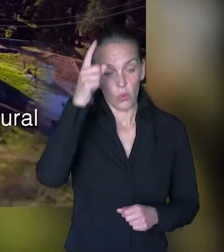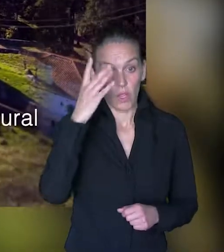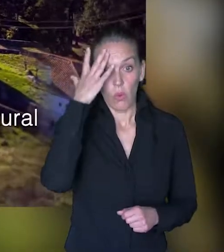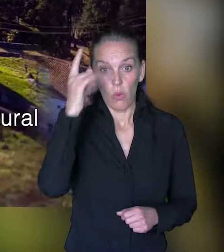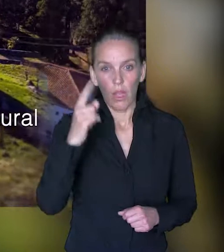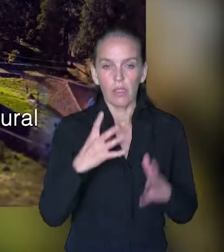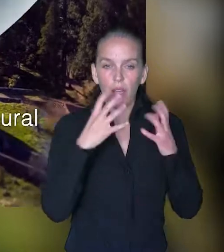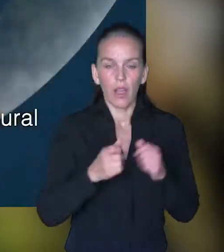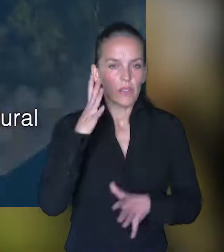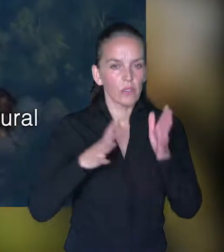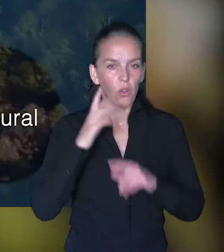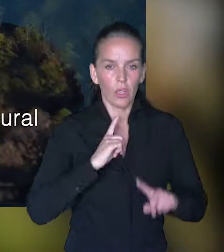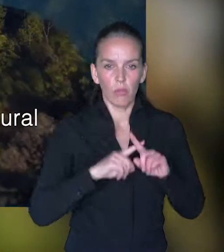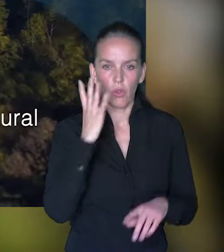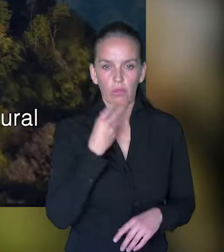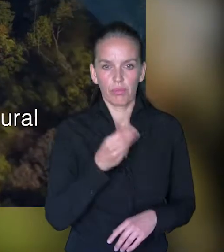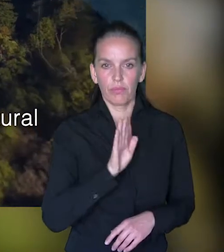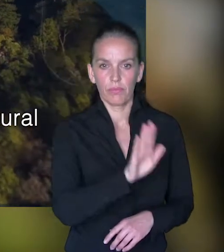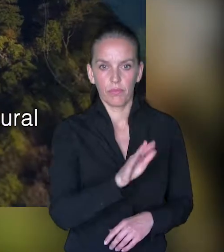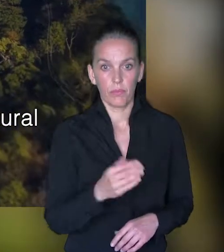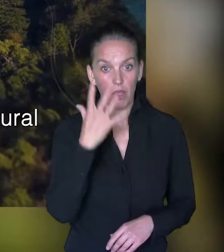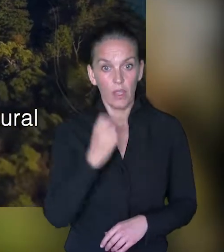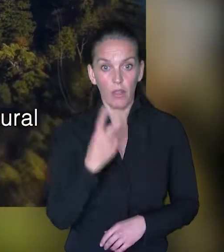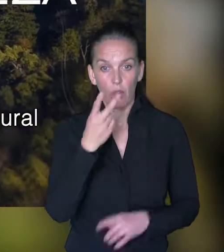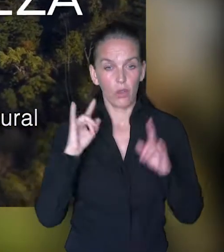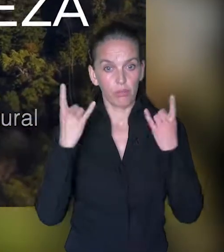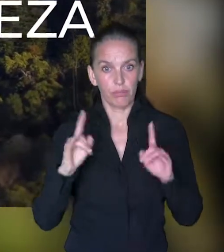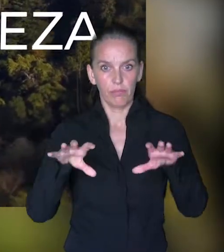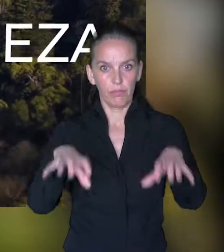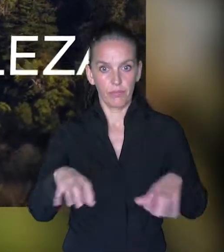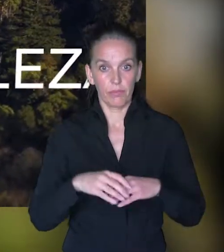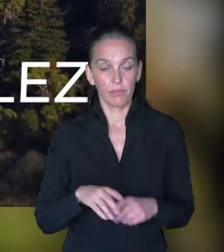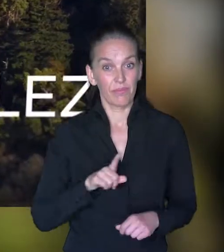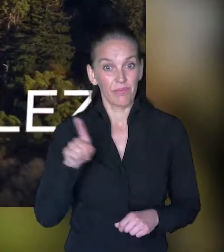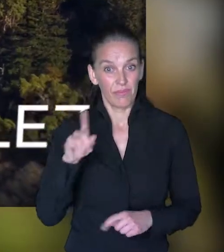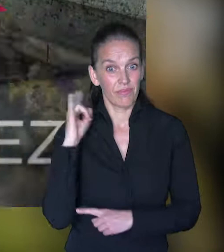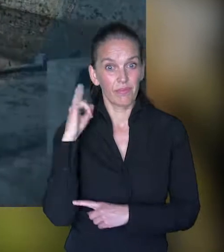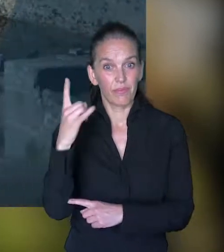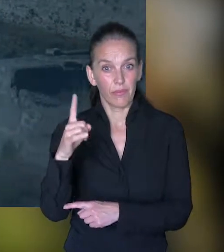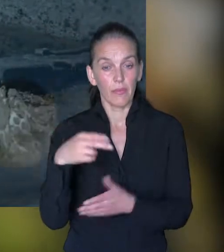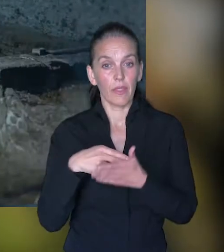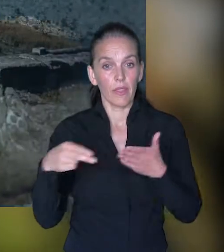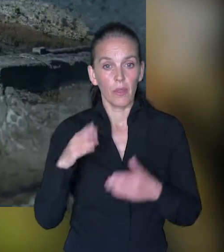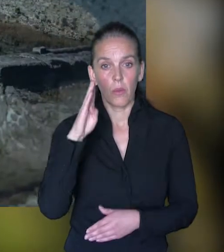for their cultural heritage, their history, and the natural beauty they contain.